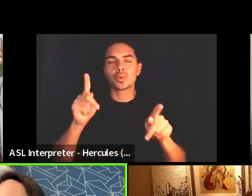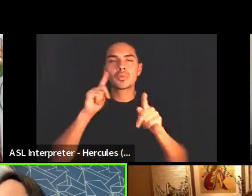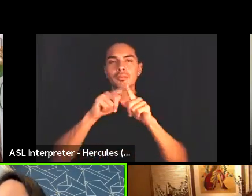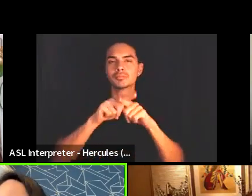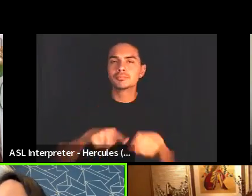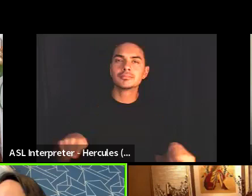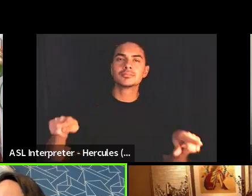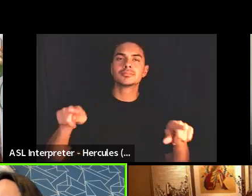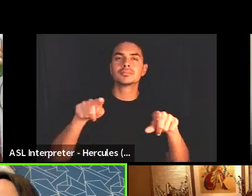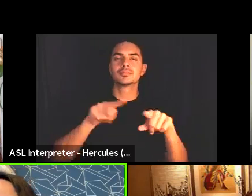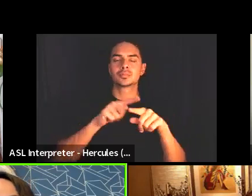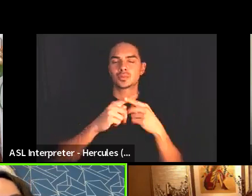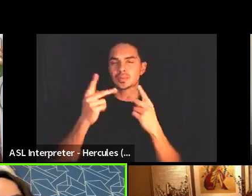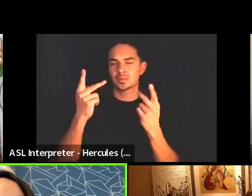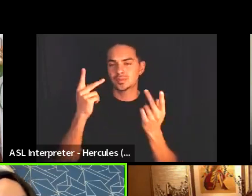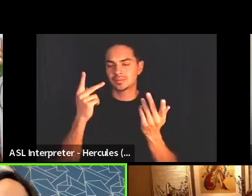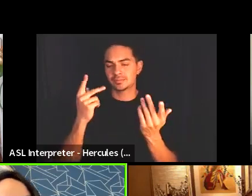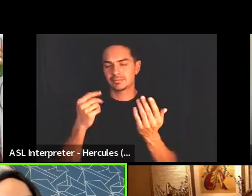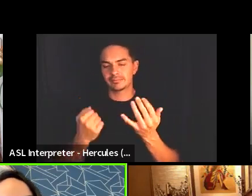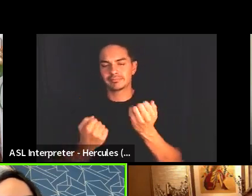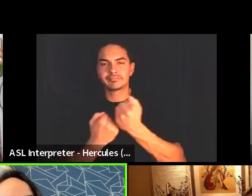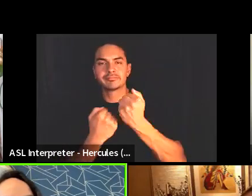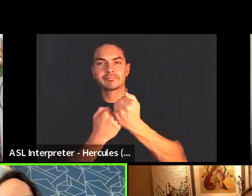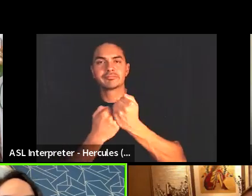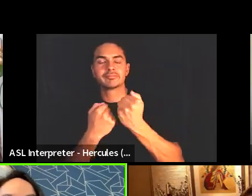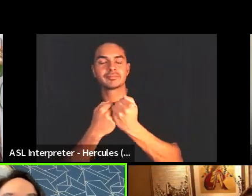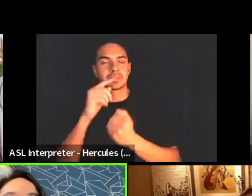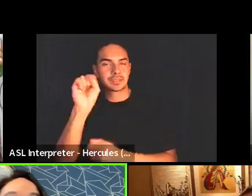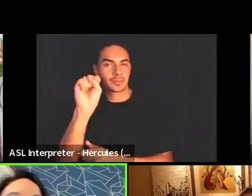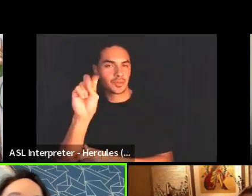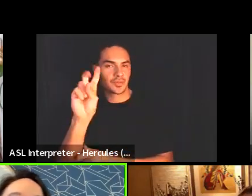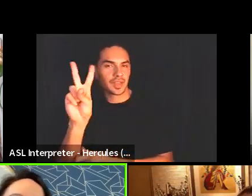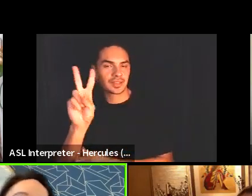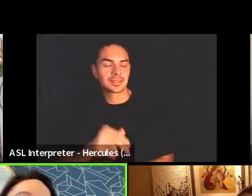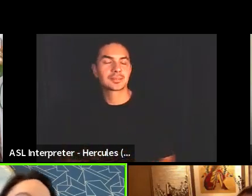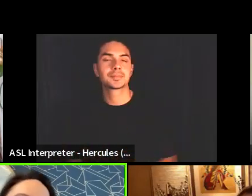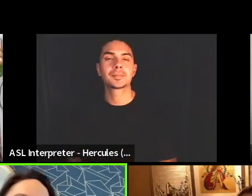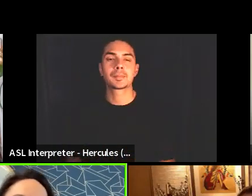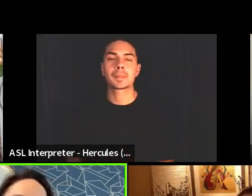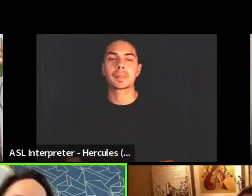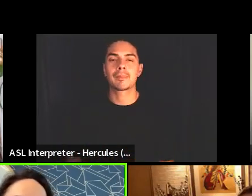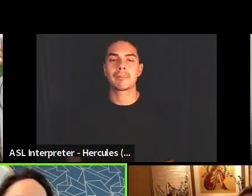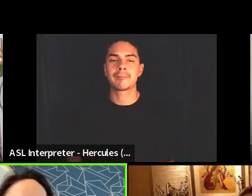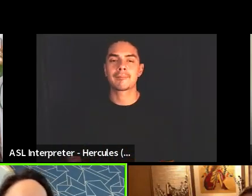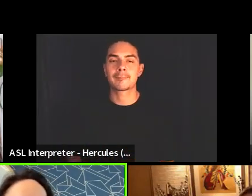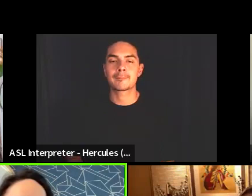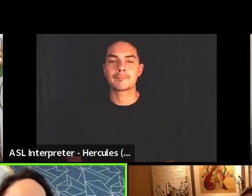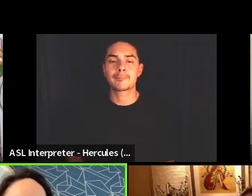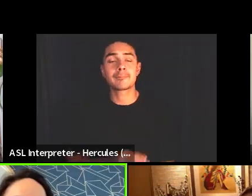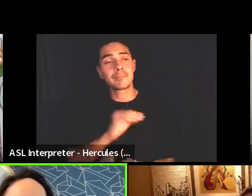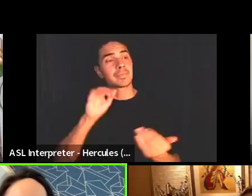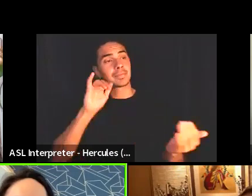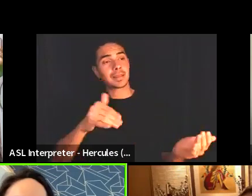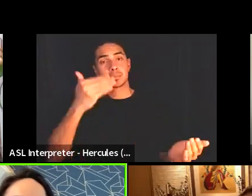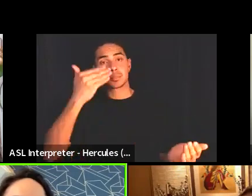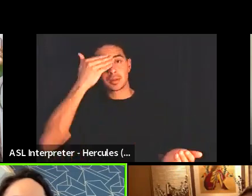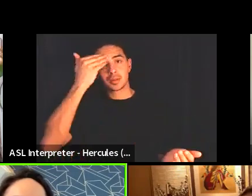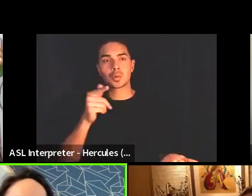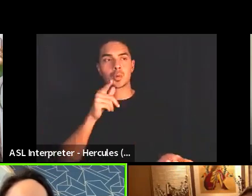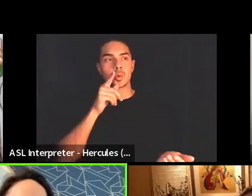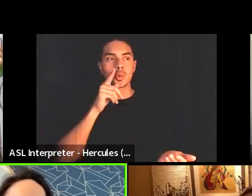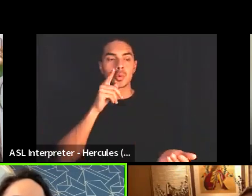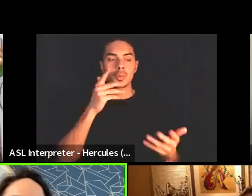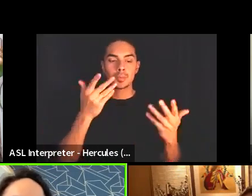see around, you know, the work of sexual violence. And also that is because of, you know, who have